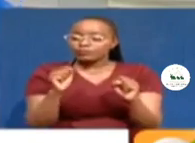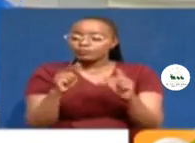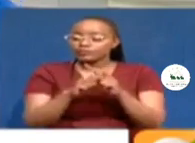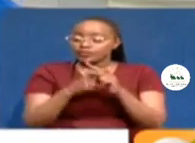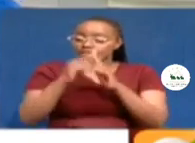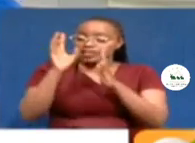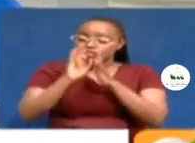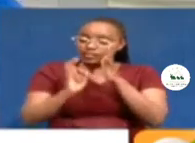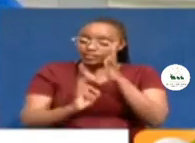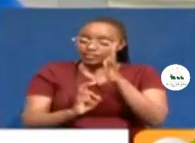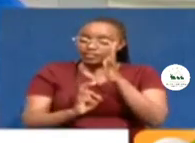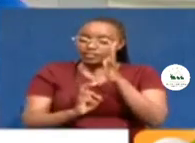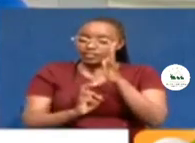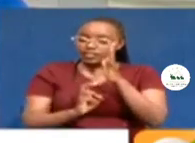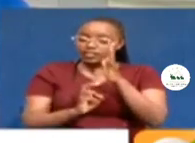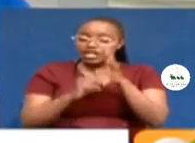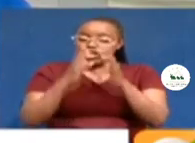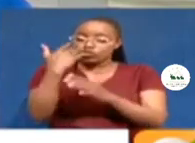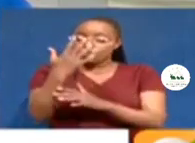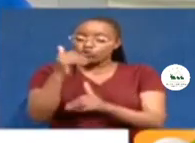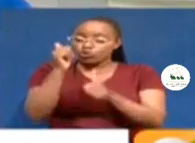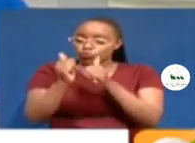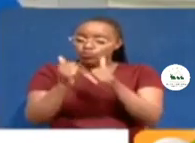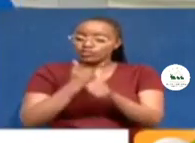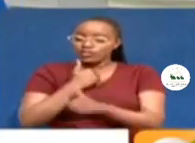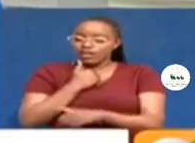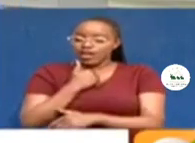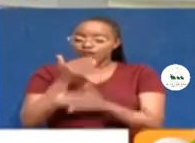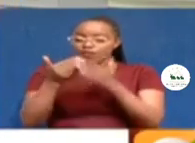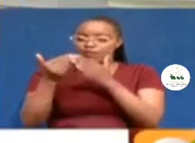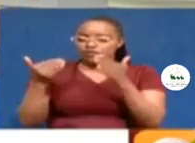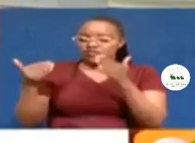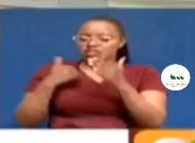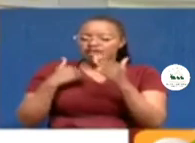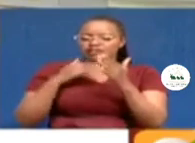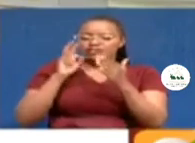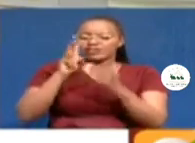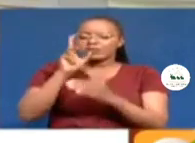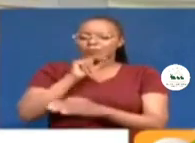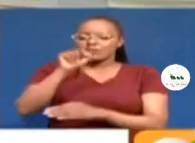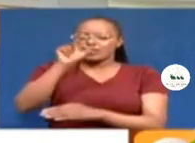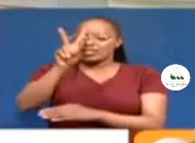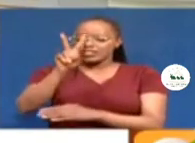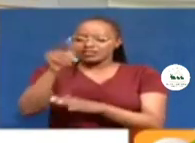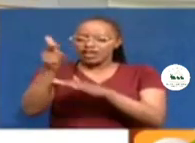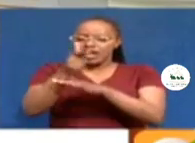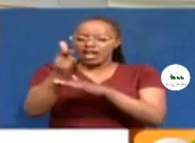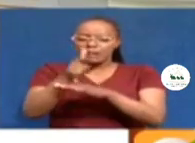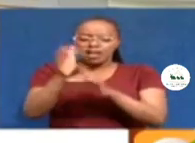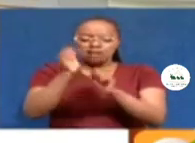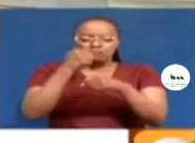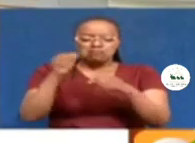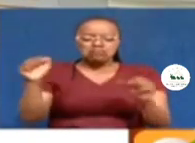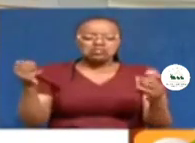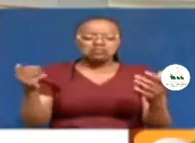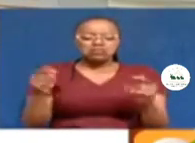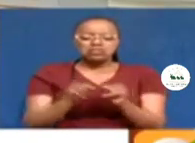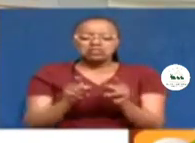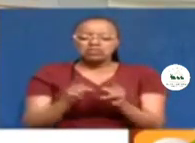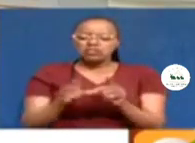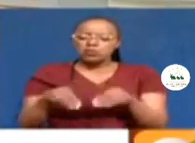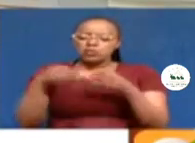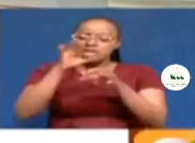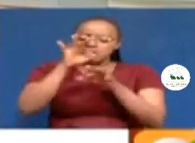start reading the document that they have before they have seen these TV cameras. They will serve